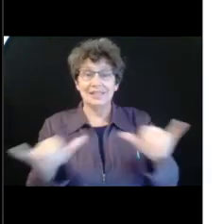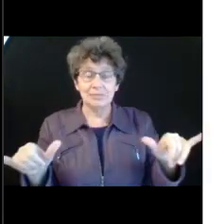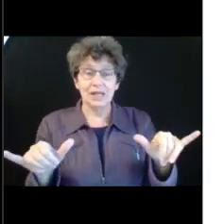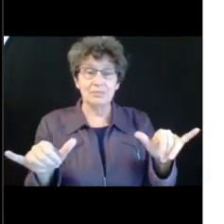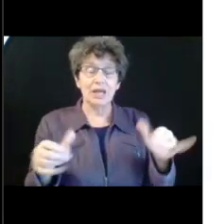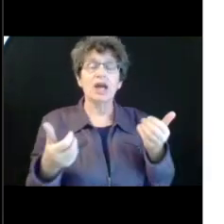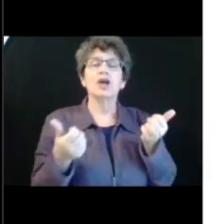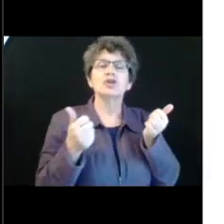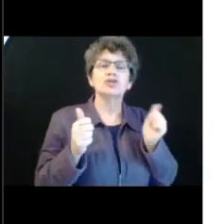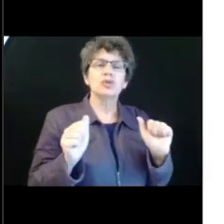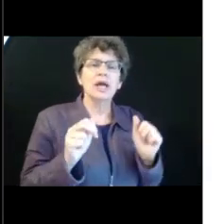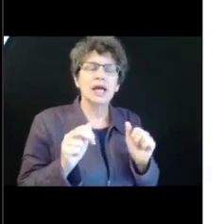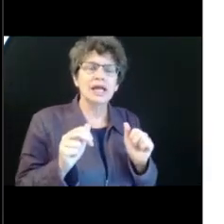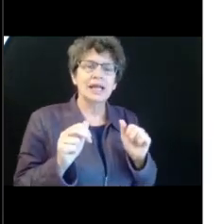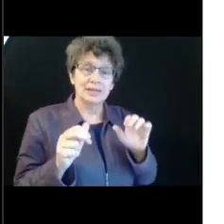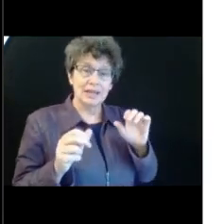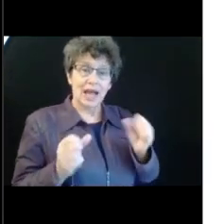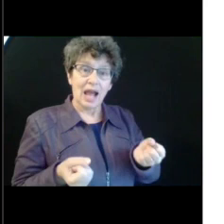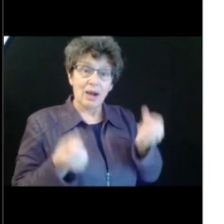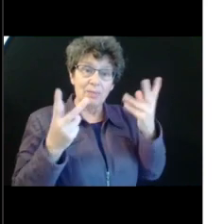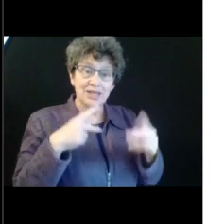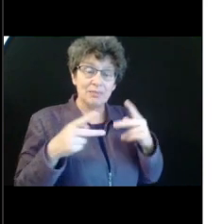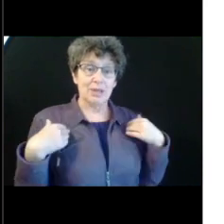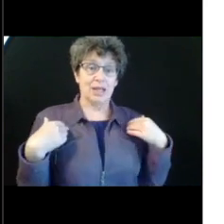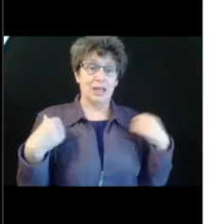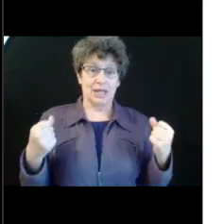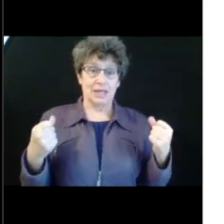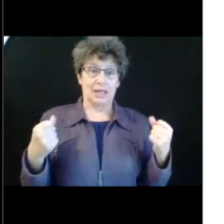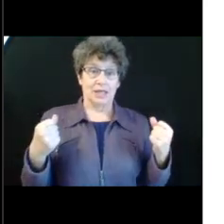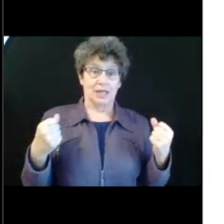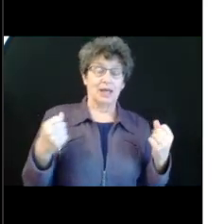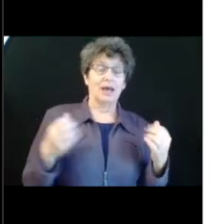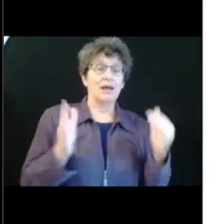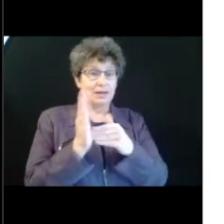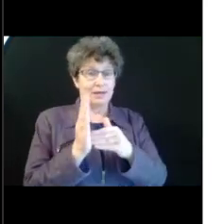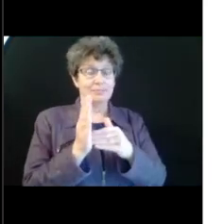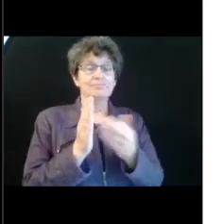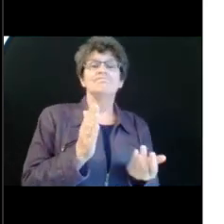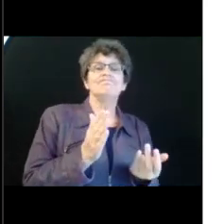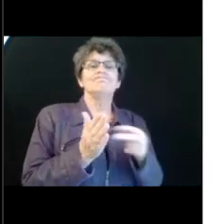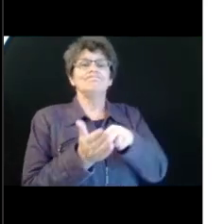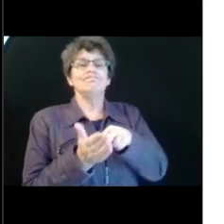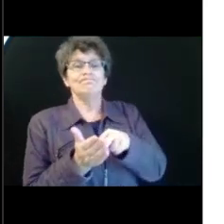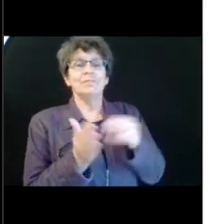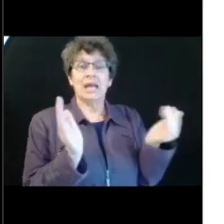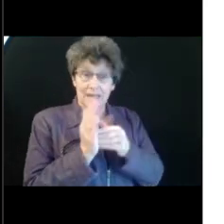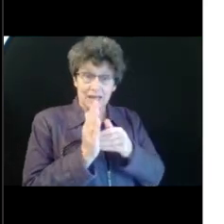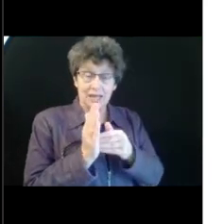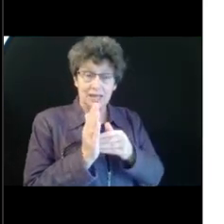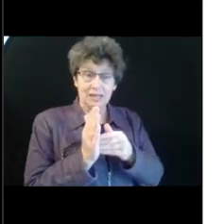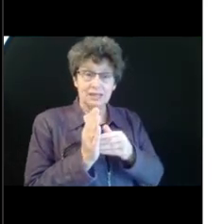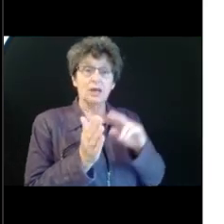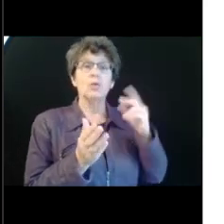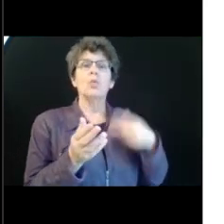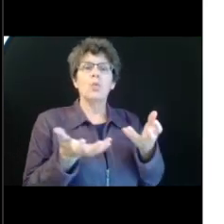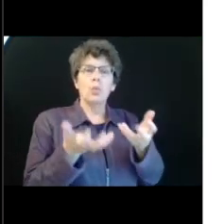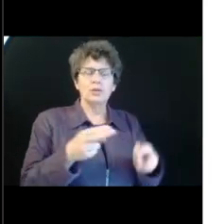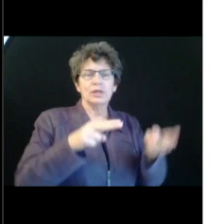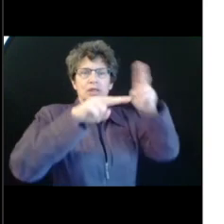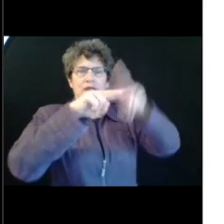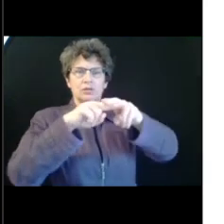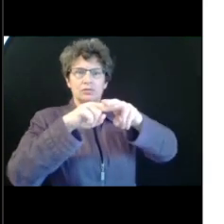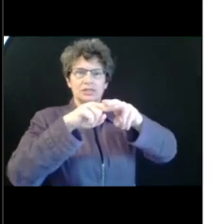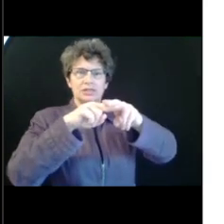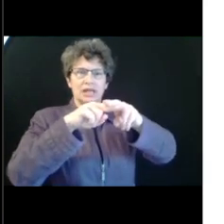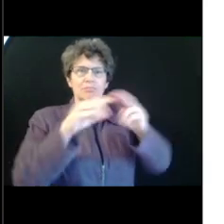try to increase the rate of recovery, or the recovery rate. Now, the reason I'm bringing all of this up is because